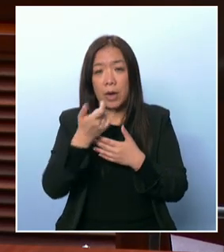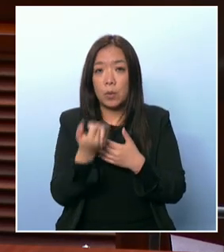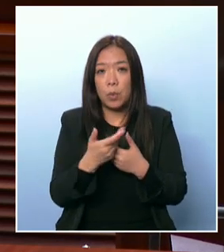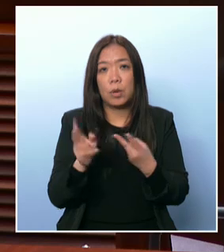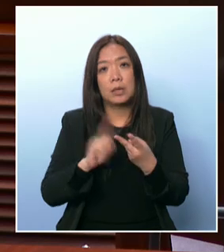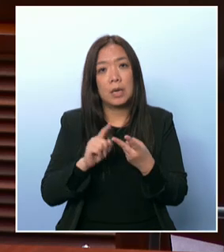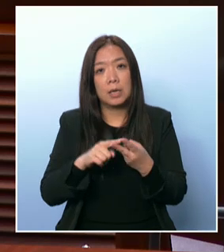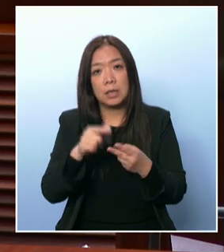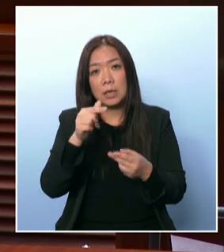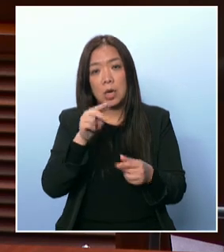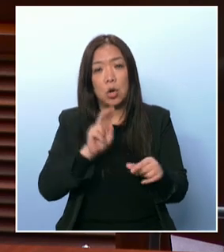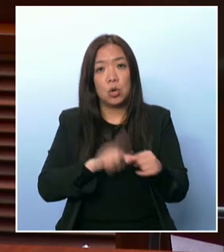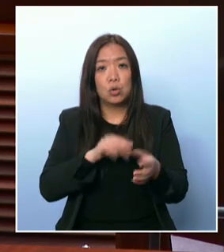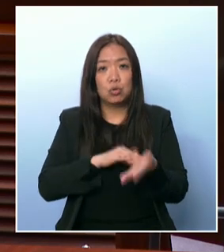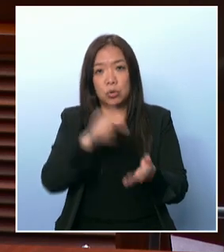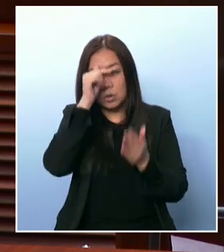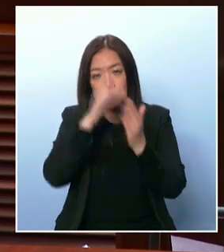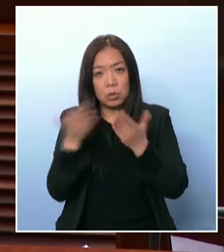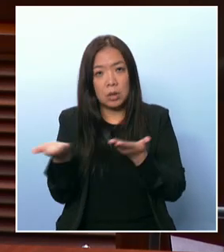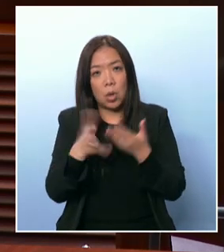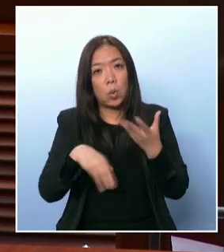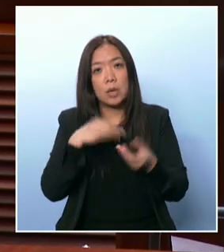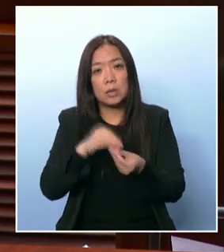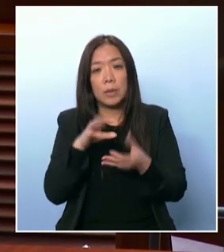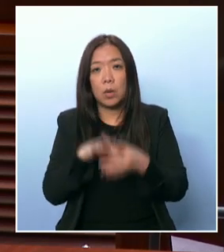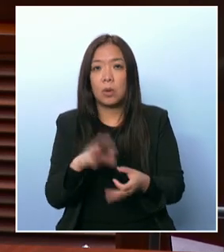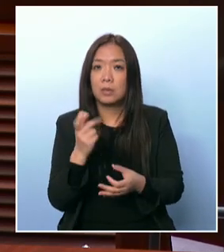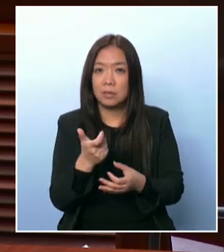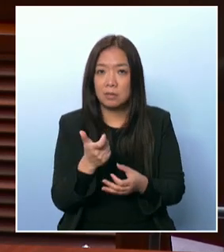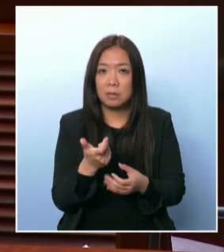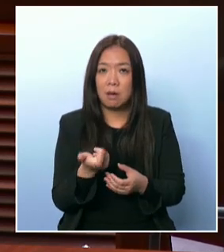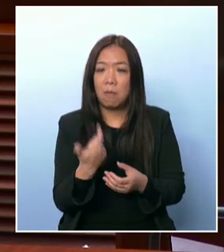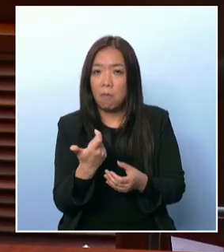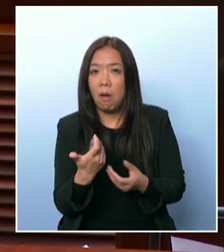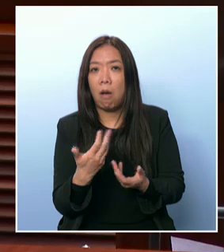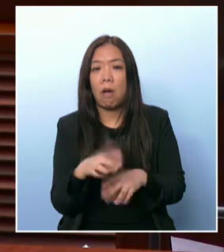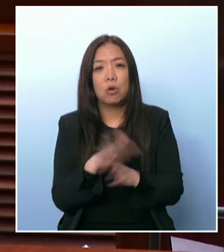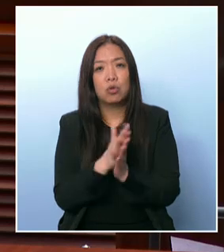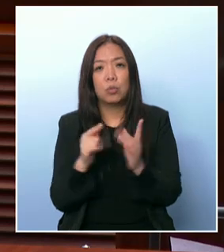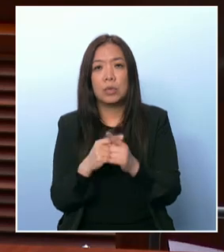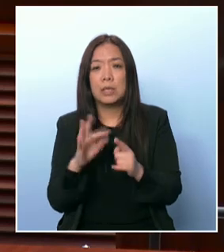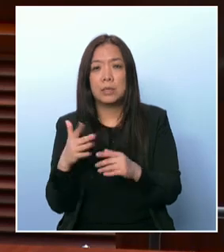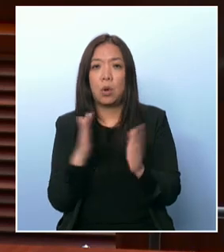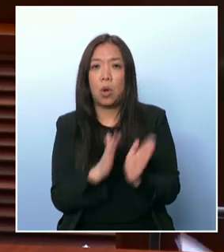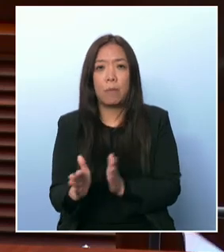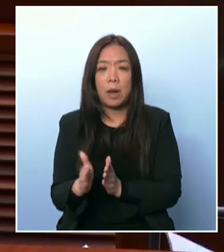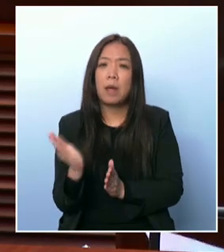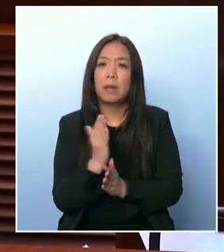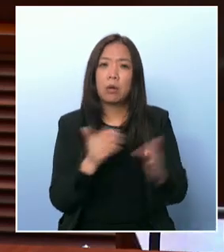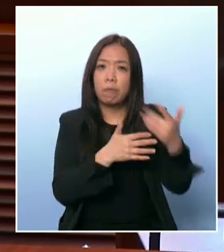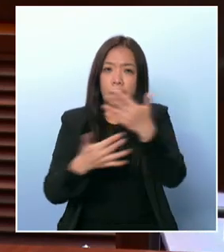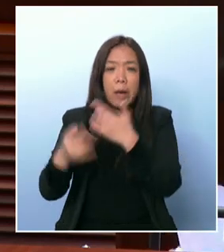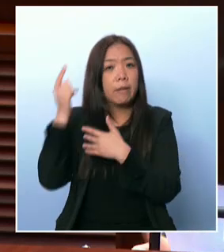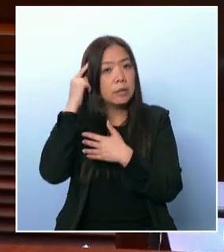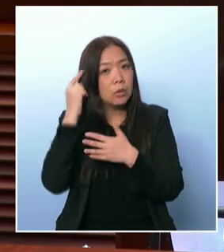So can you tell me the timetable and will you speed things up? And one thing people care about the Chinese medicine hospital is the